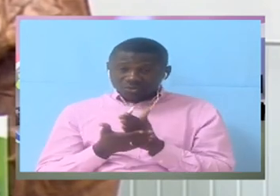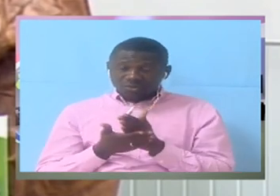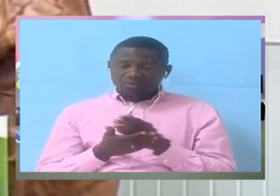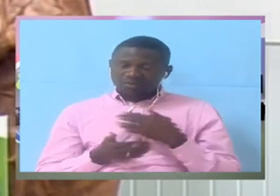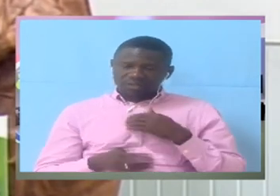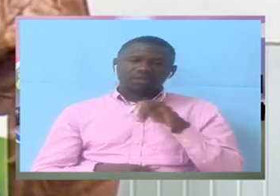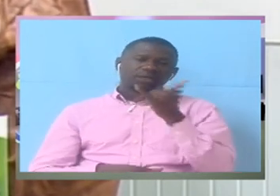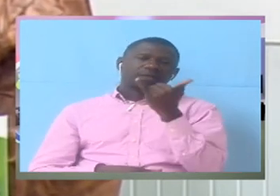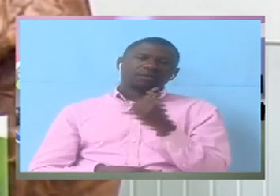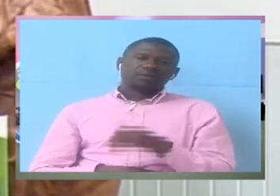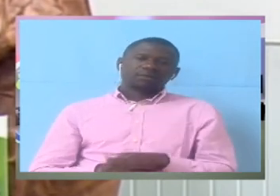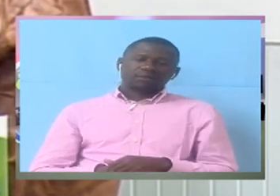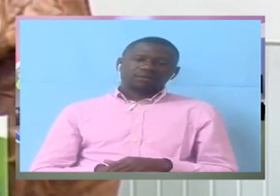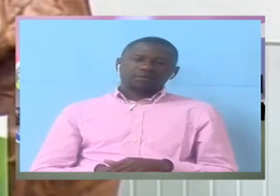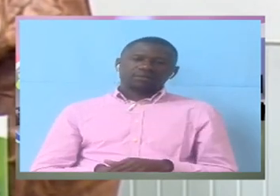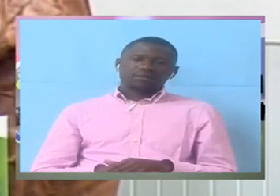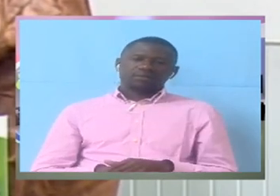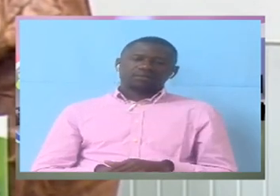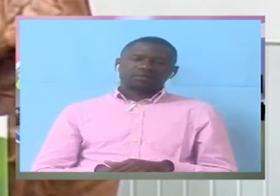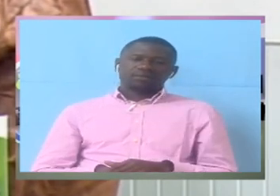true?" I said, "Yes." Kwenye barimba fula